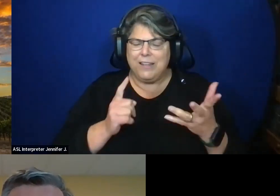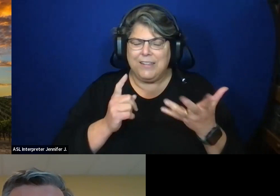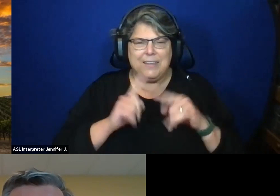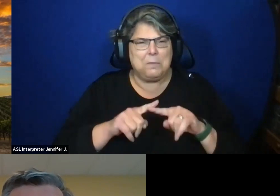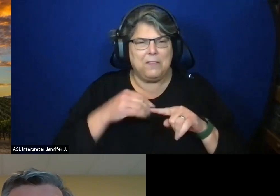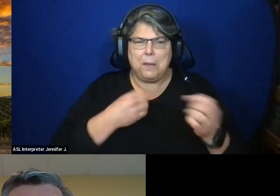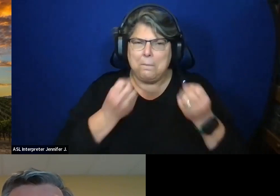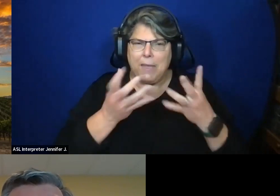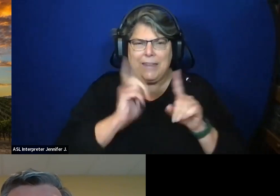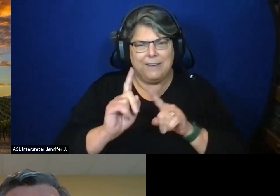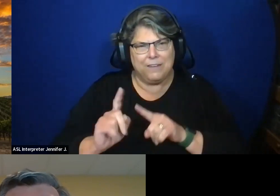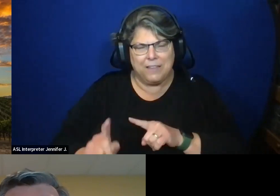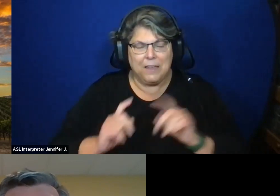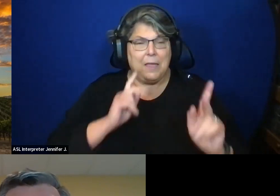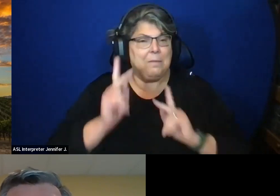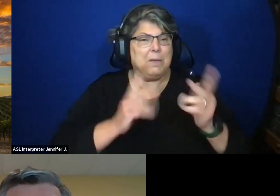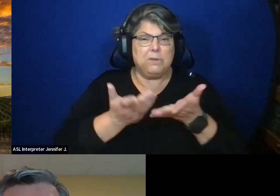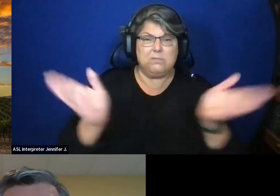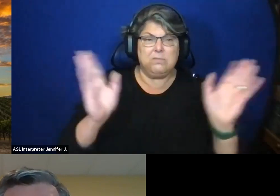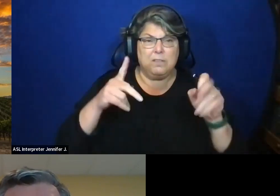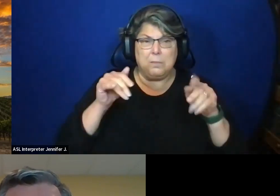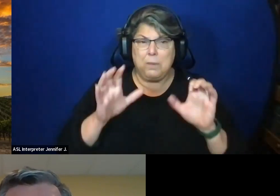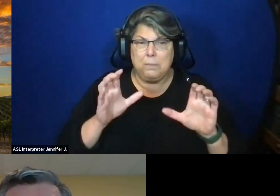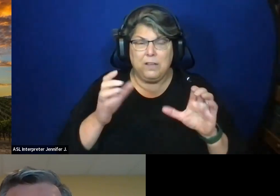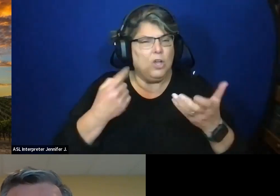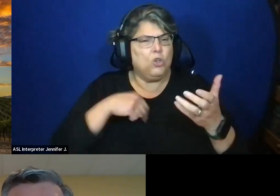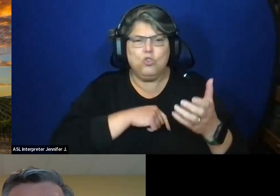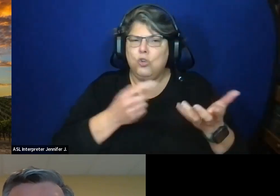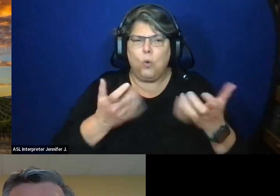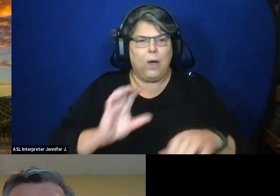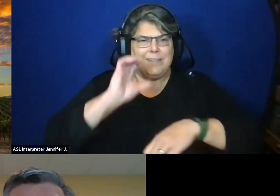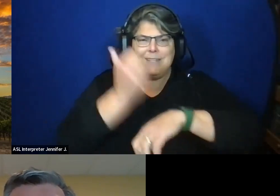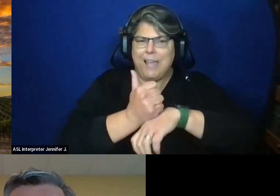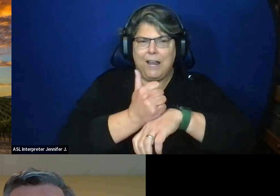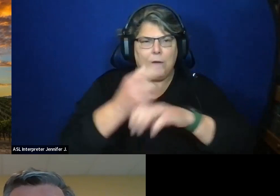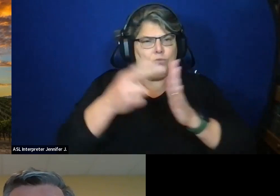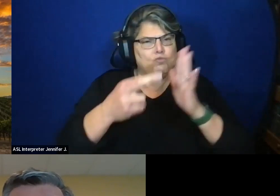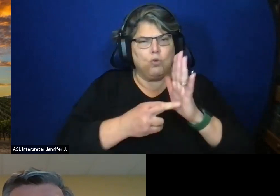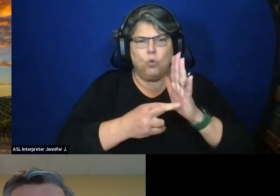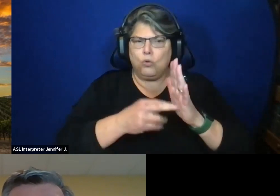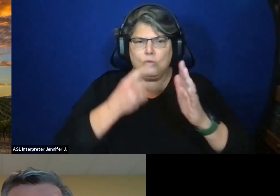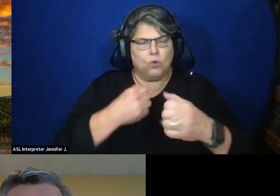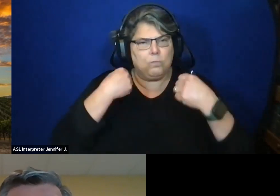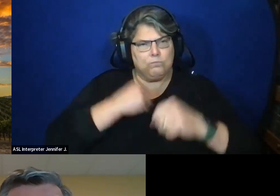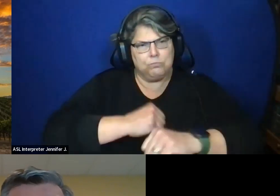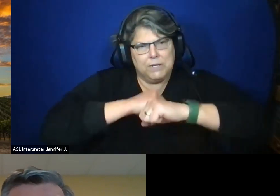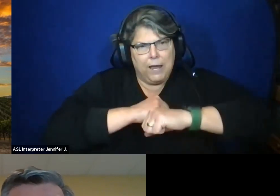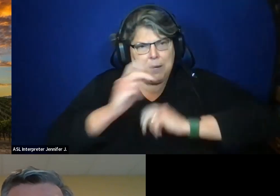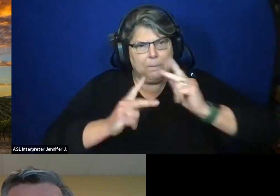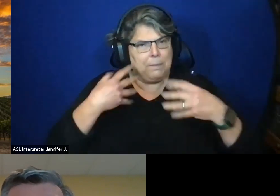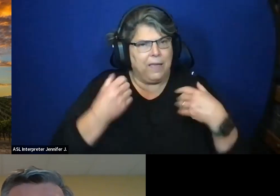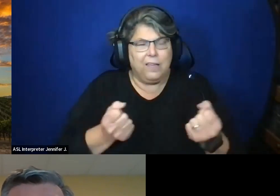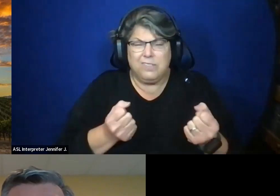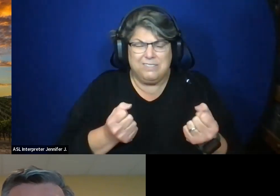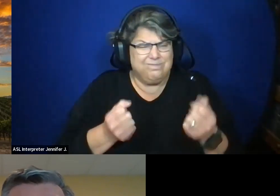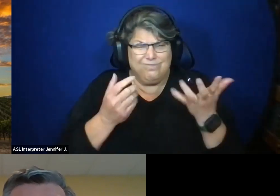things. People in the public don't want public health measures. And so it's very common that whether it's at church,